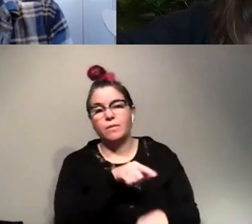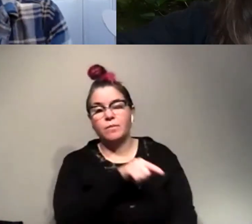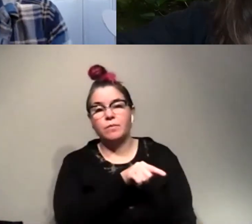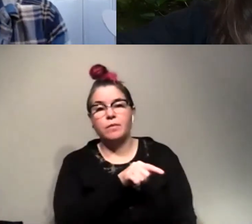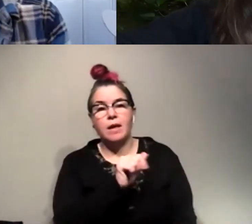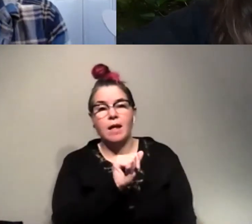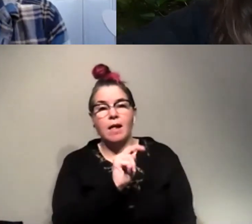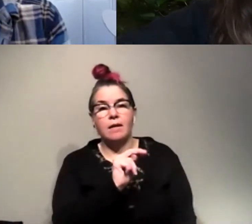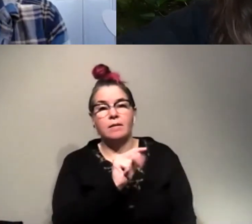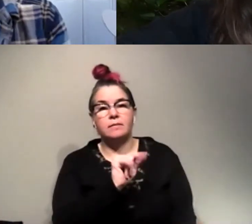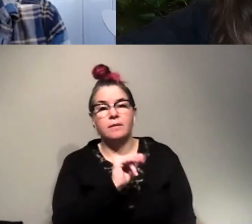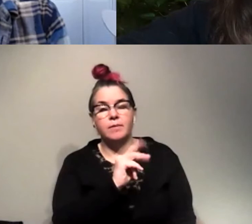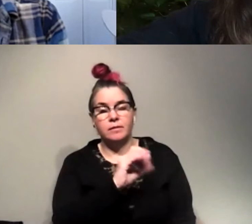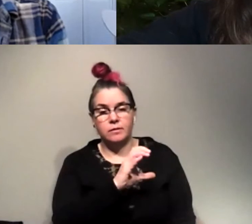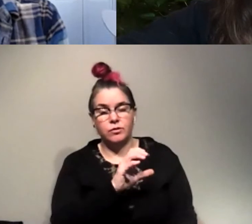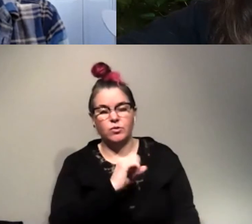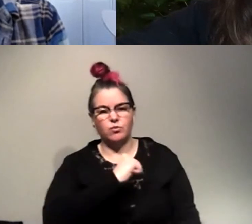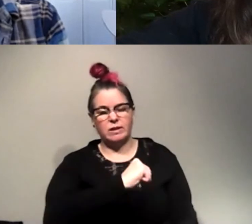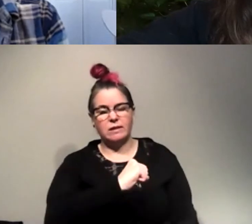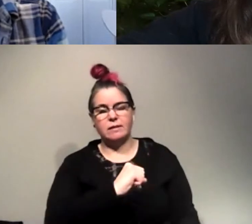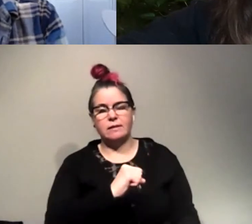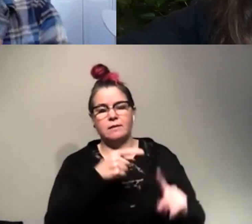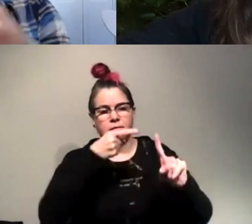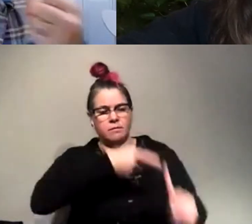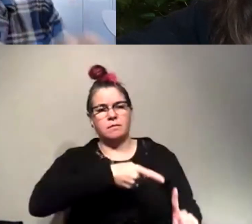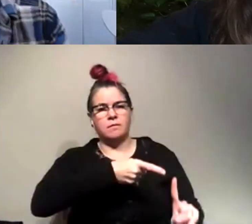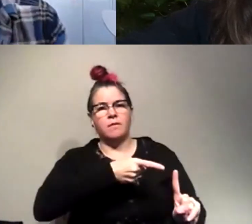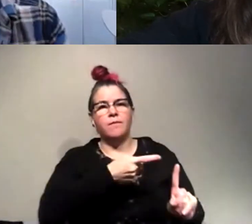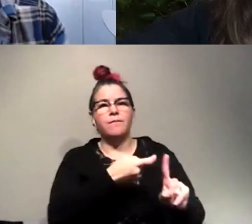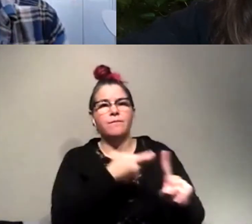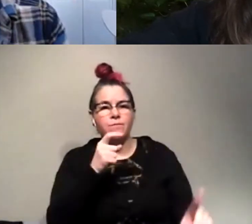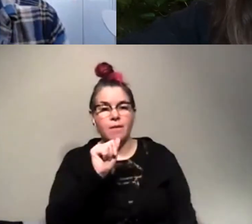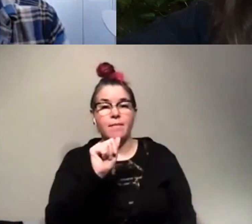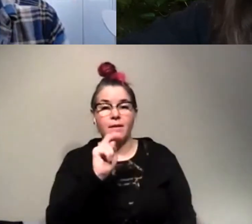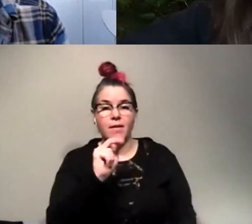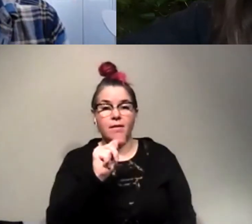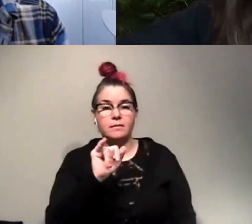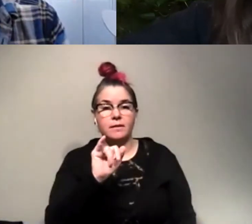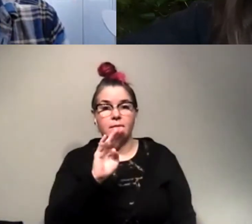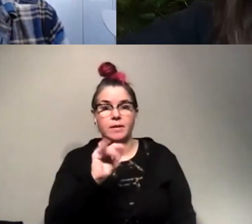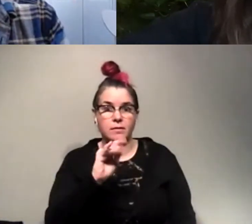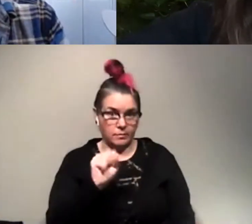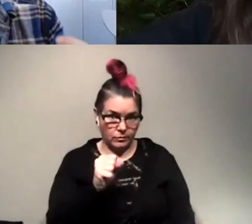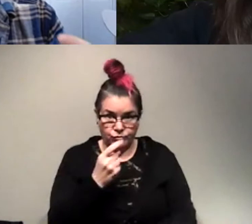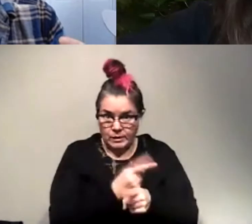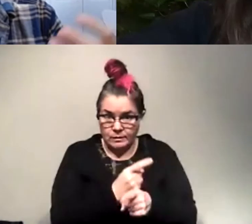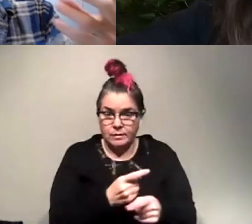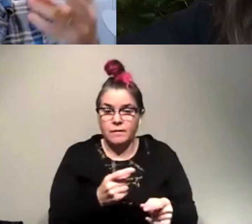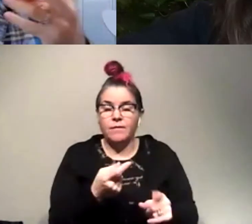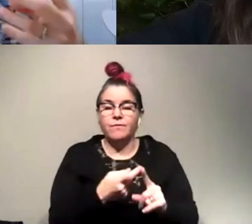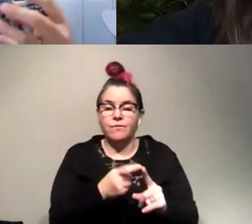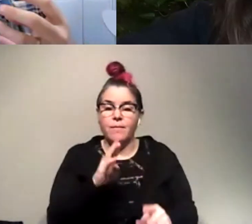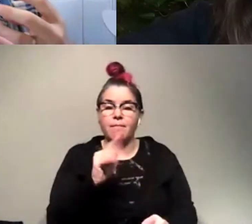antibiotic resistance fundamentally comes from antibiotics. It comes from bacteria